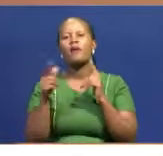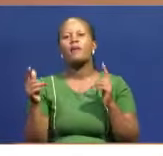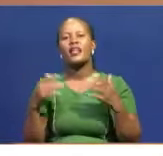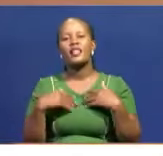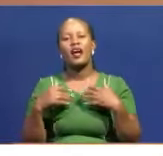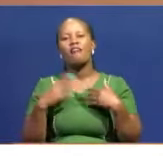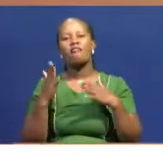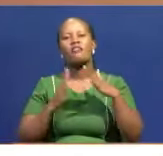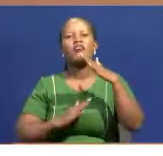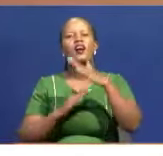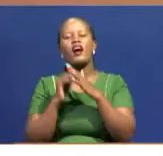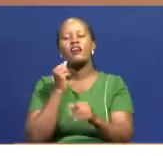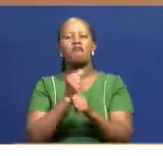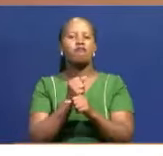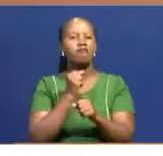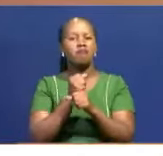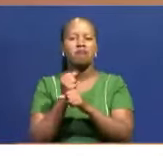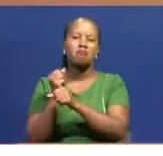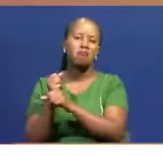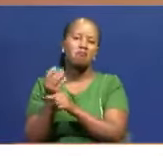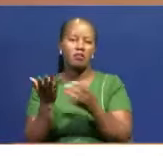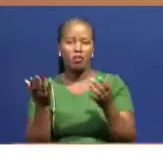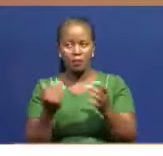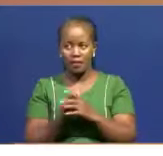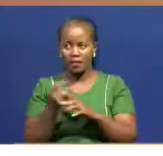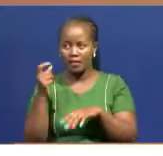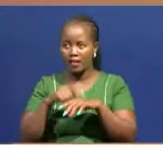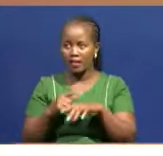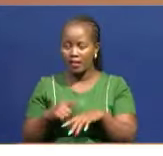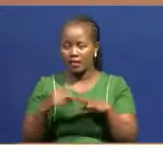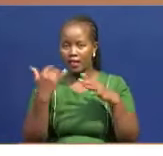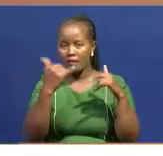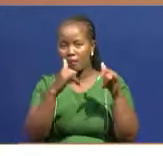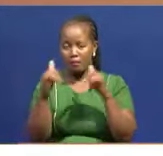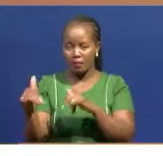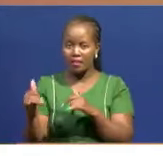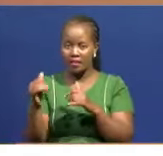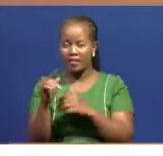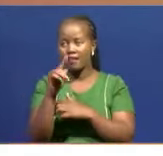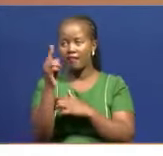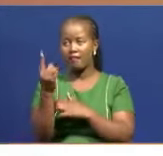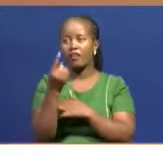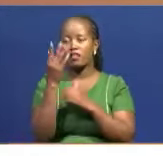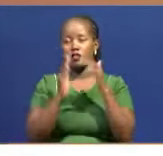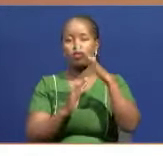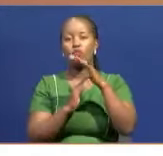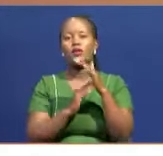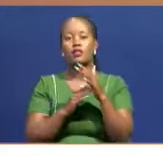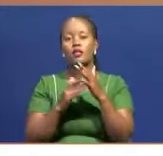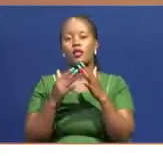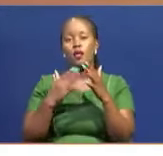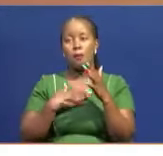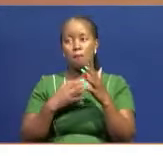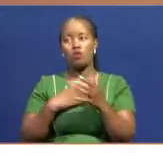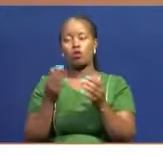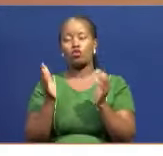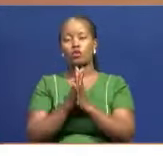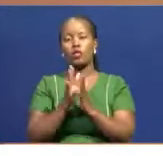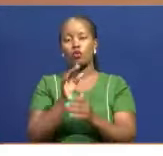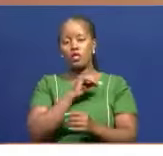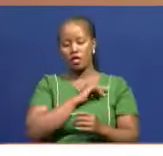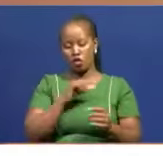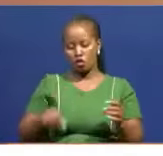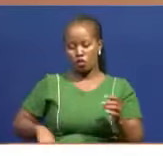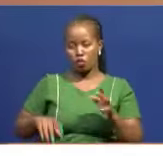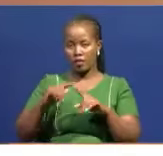rugby, sometimes those are the sad realities. When I played in the first Super Series, I was at Queens, and Queens was the dominant club. I